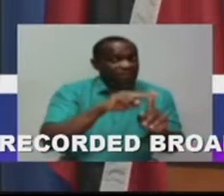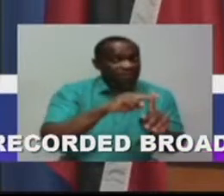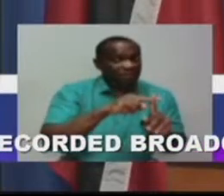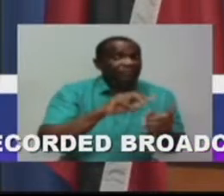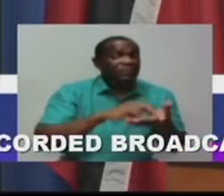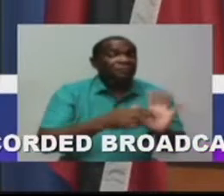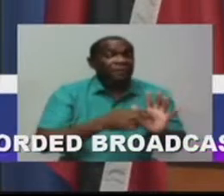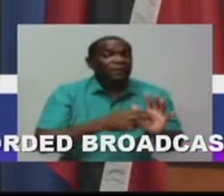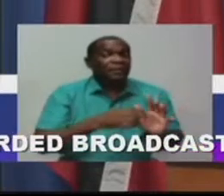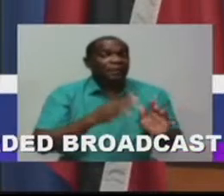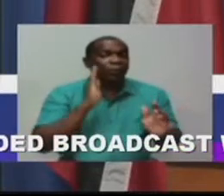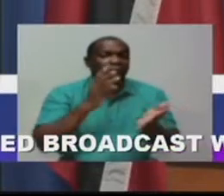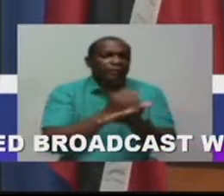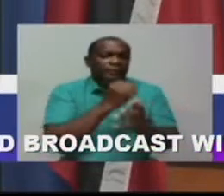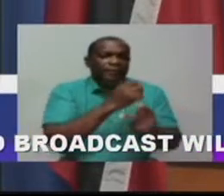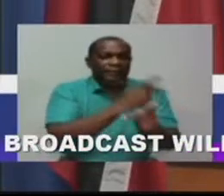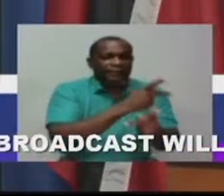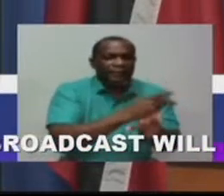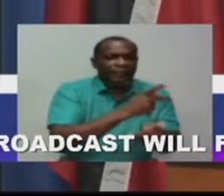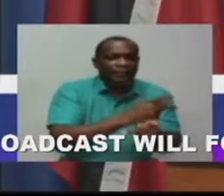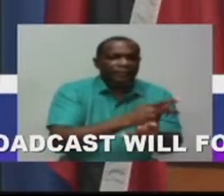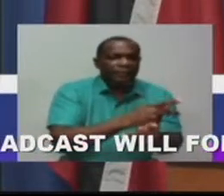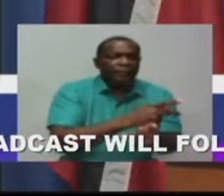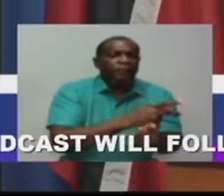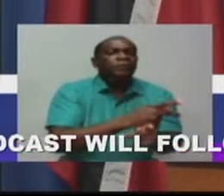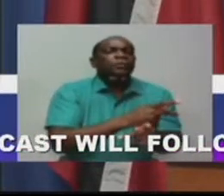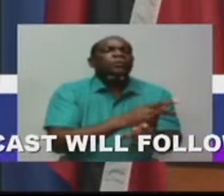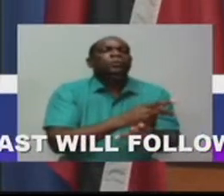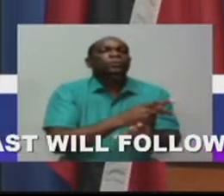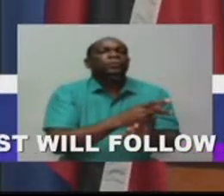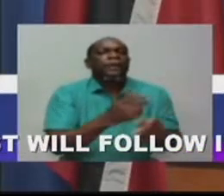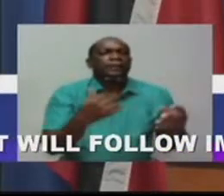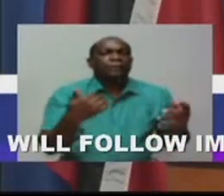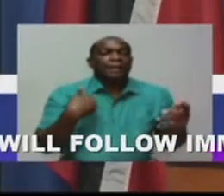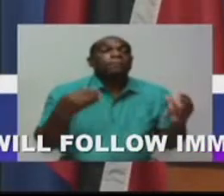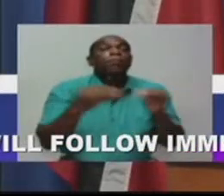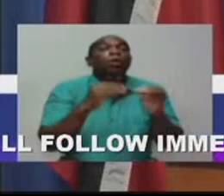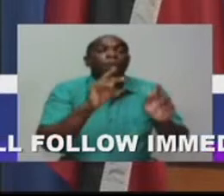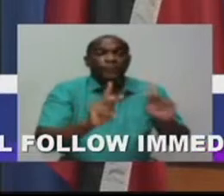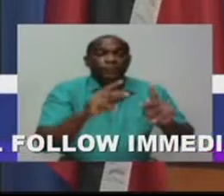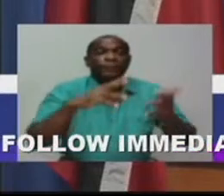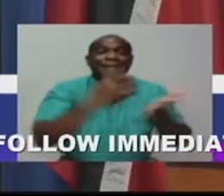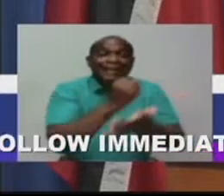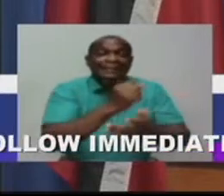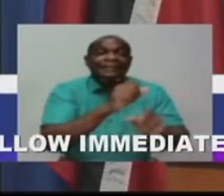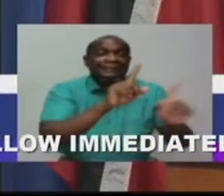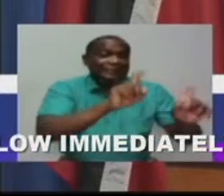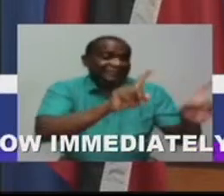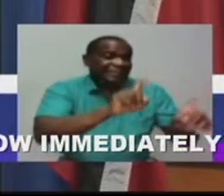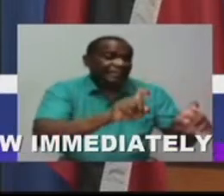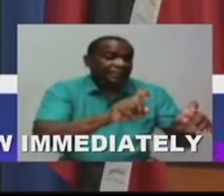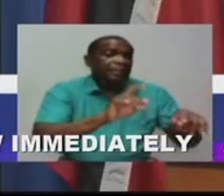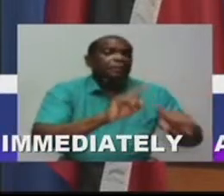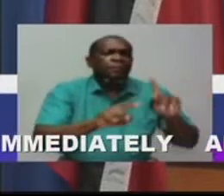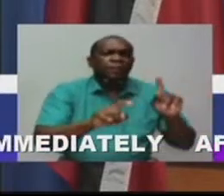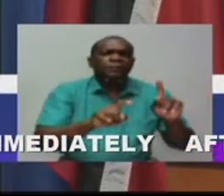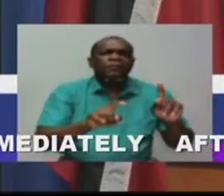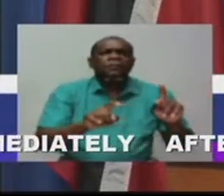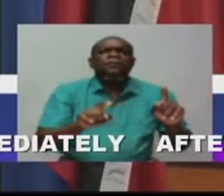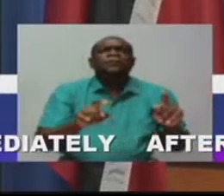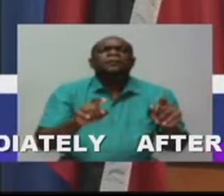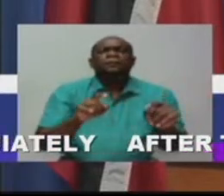case. So there was preemptive increase in testing in that regard. But generally speaking, the cases that we have been having, and the more severe